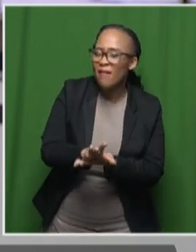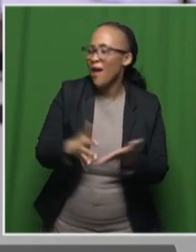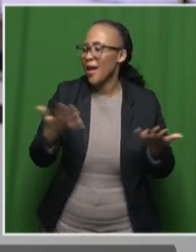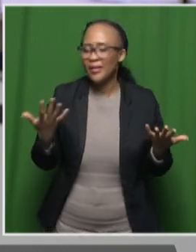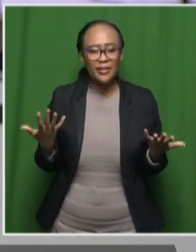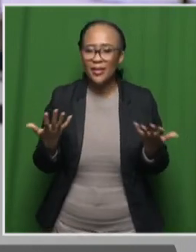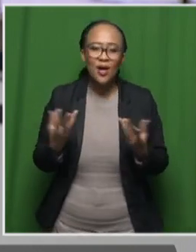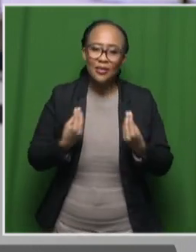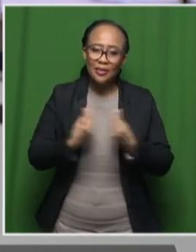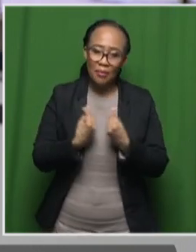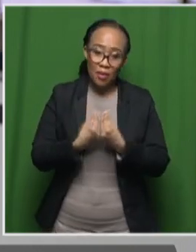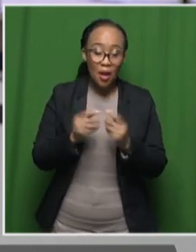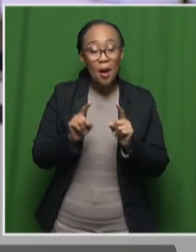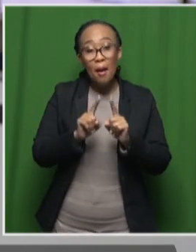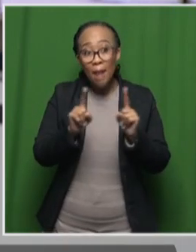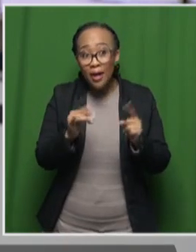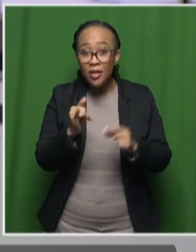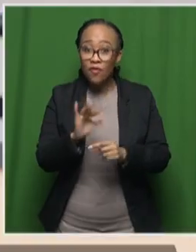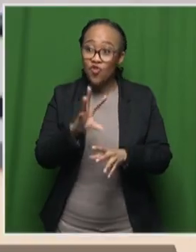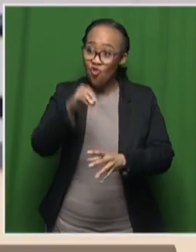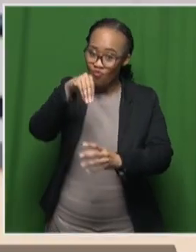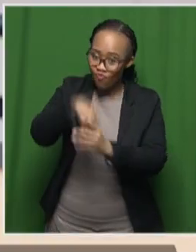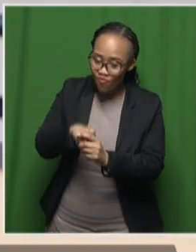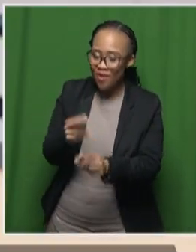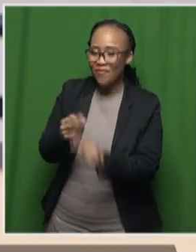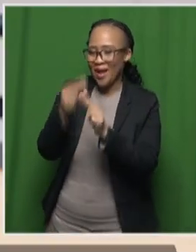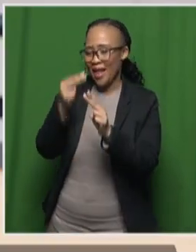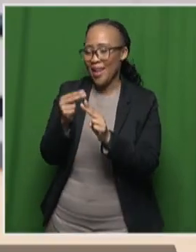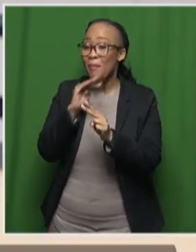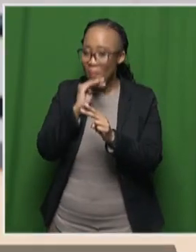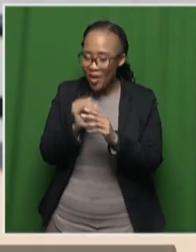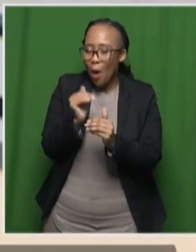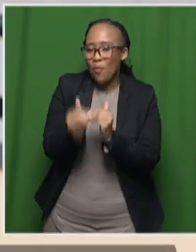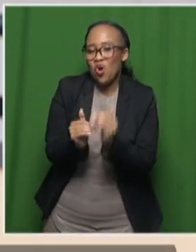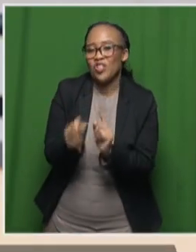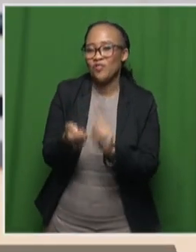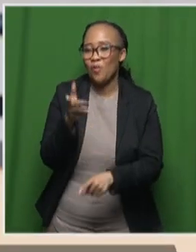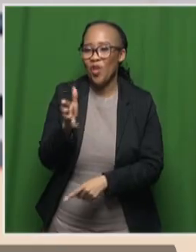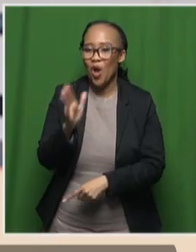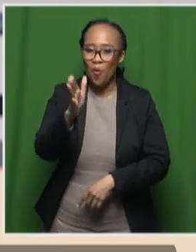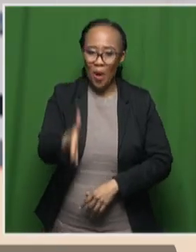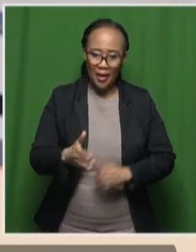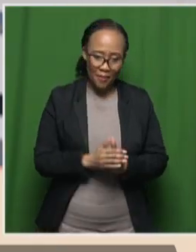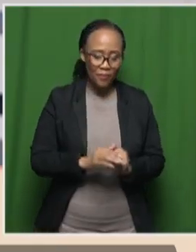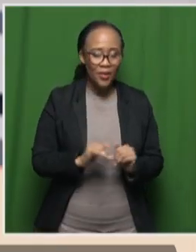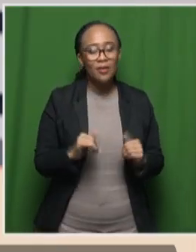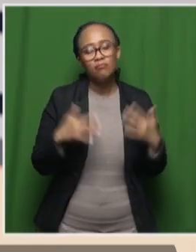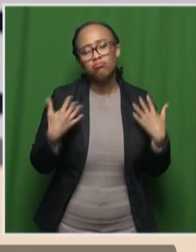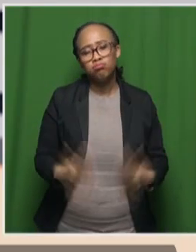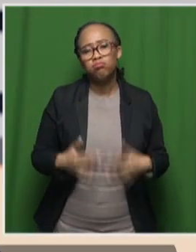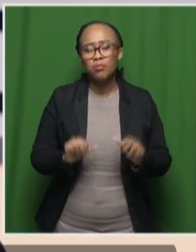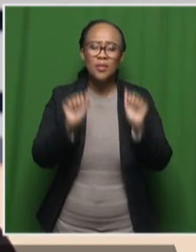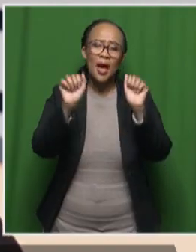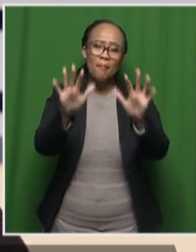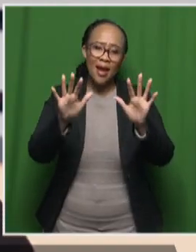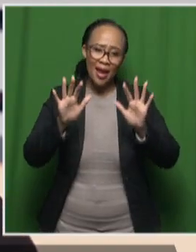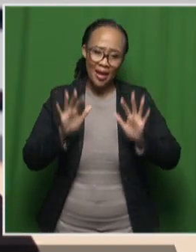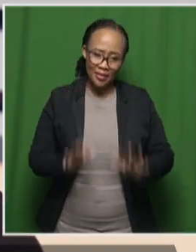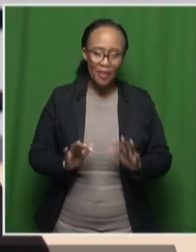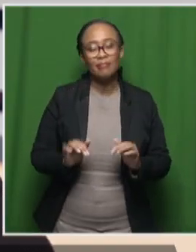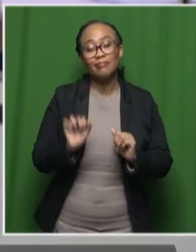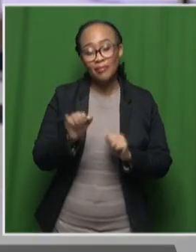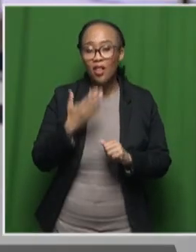a final and we progress from there. Oh, man. Well, listen, it's amazing. It really has been amazing to watch. Mathew, thank you. Thank you for coming to talk